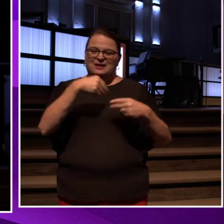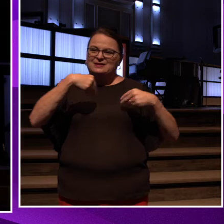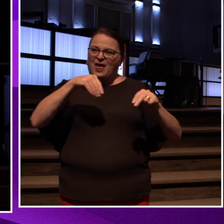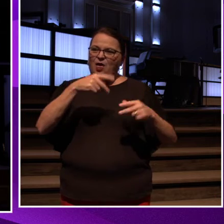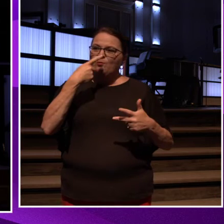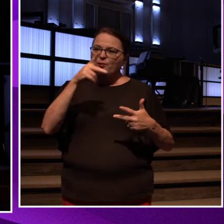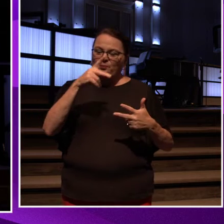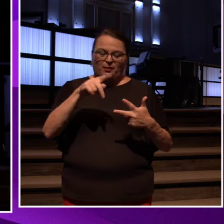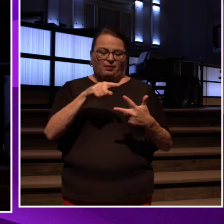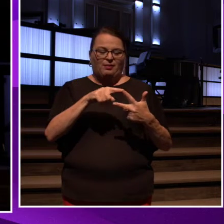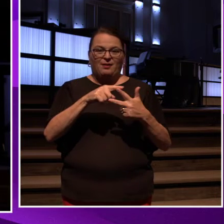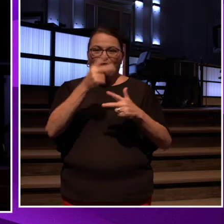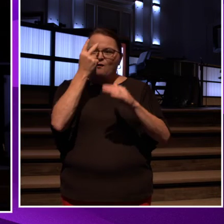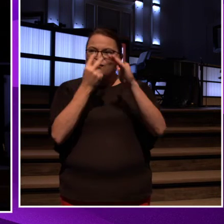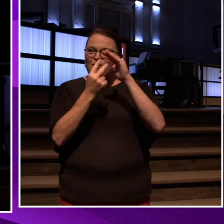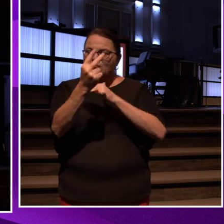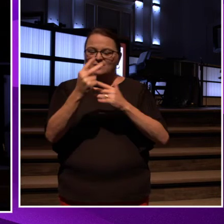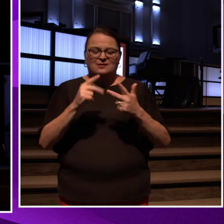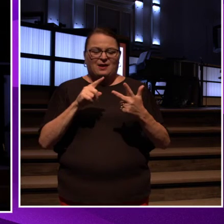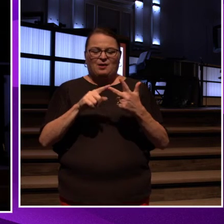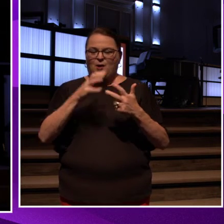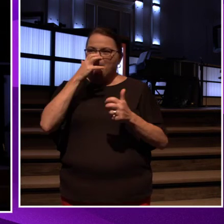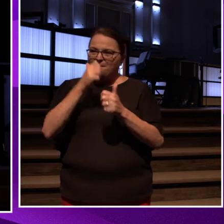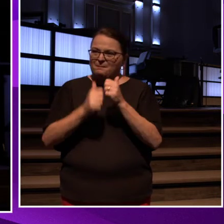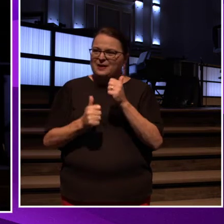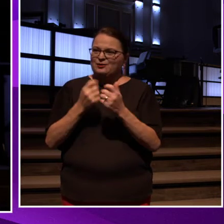had a fortune teller, and you had a mean jailer.